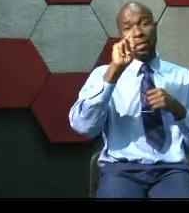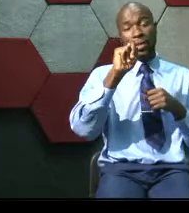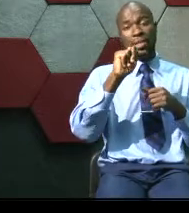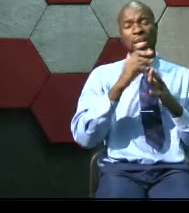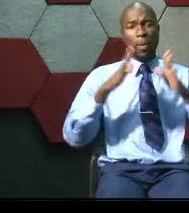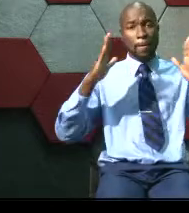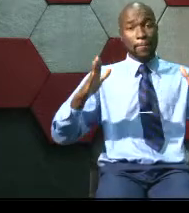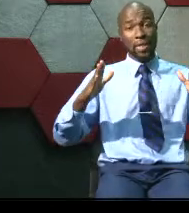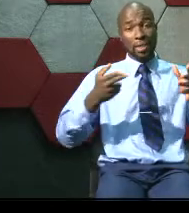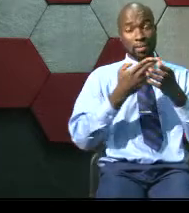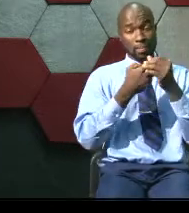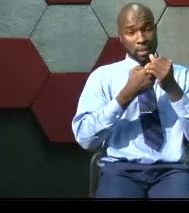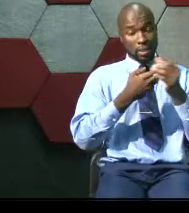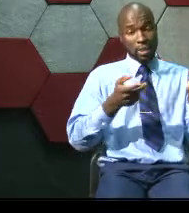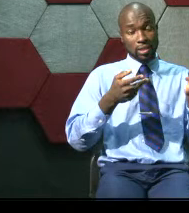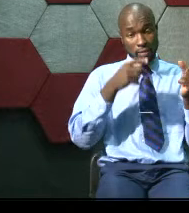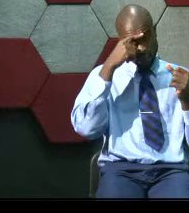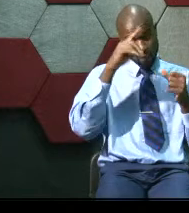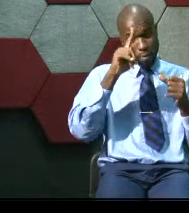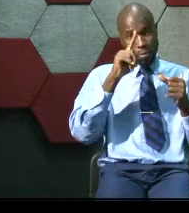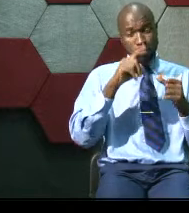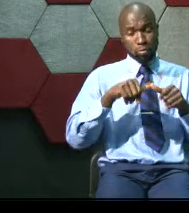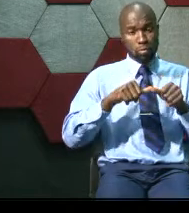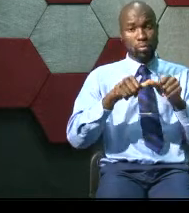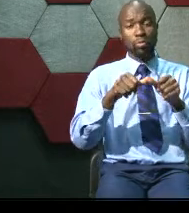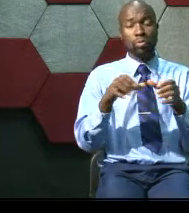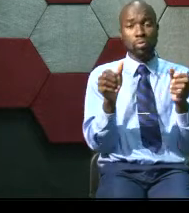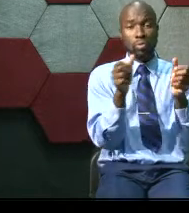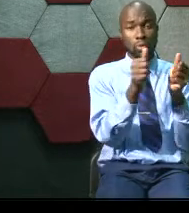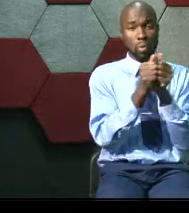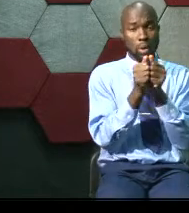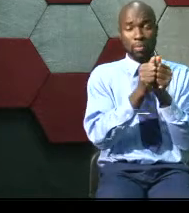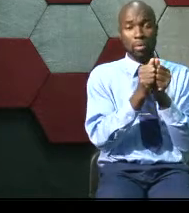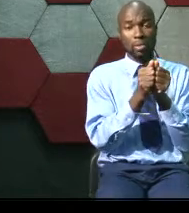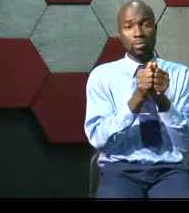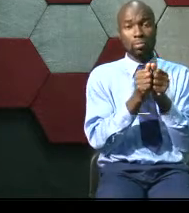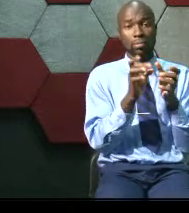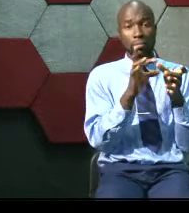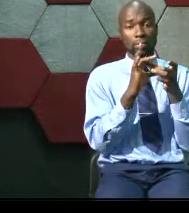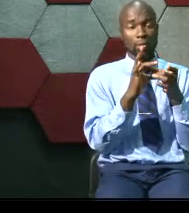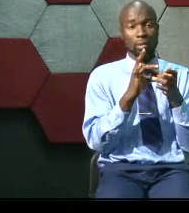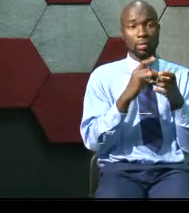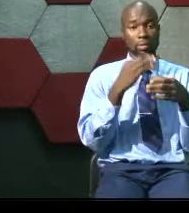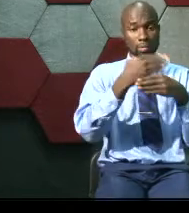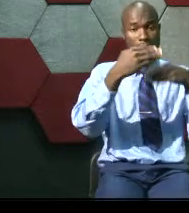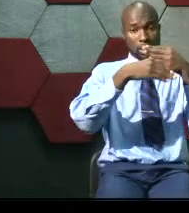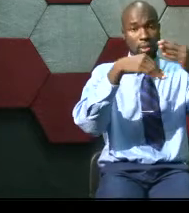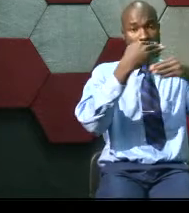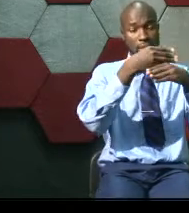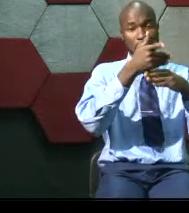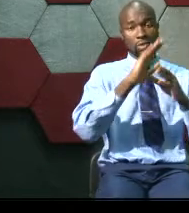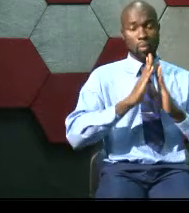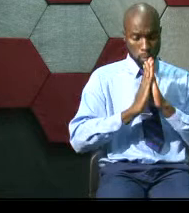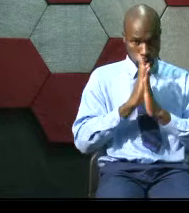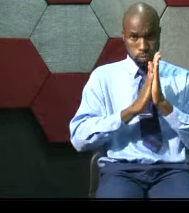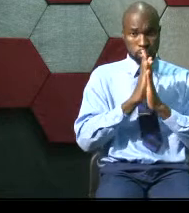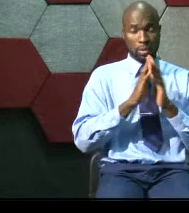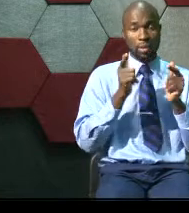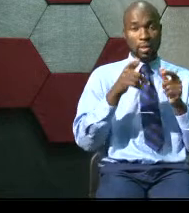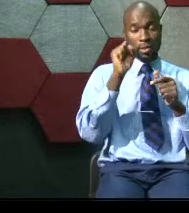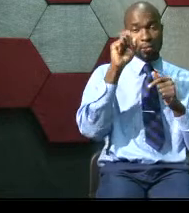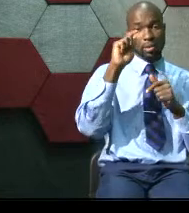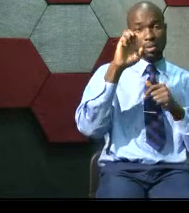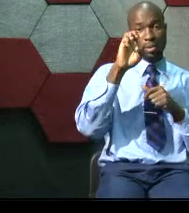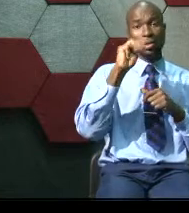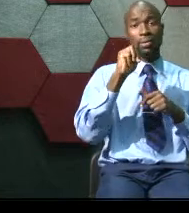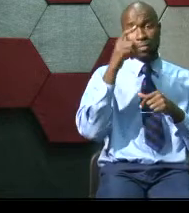biggest partners, for continued collaboration in building this vibrant, transformational STEM initiative for